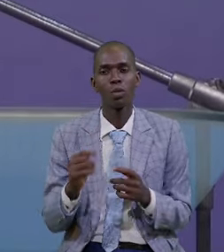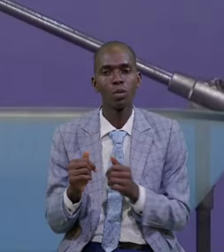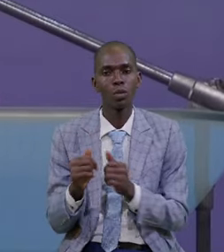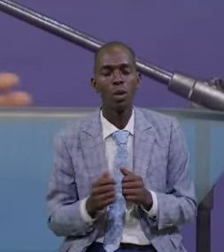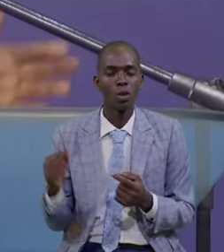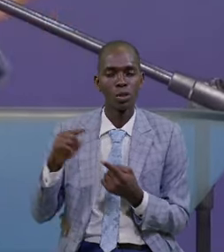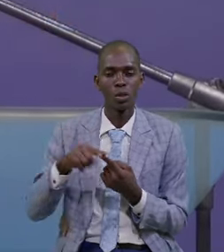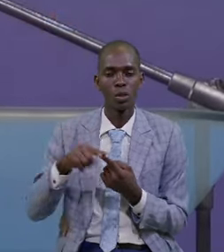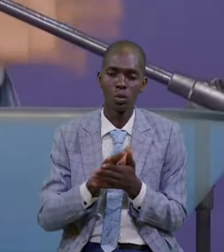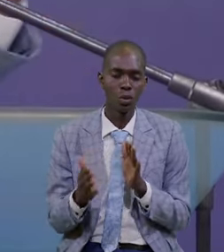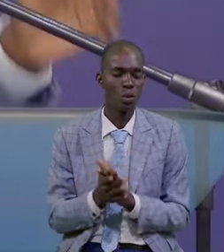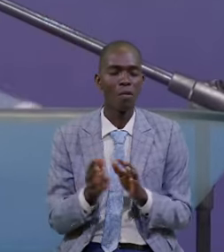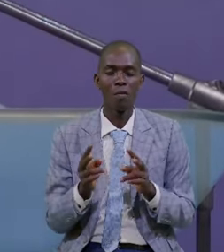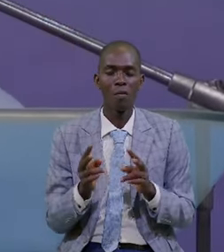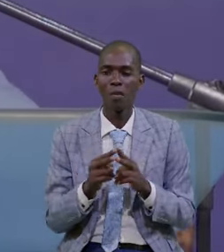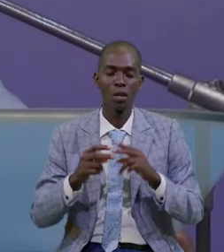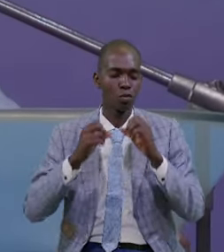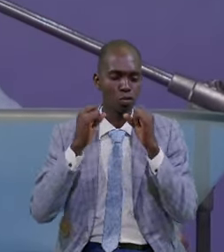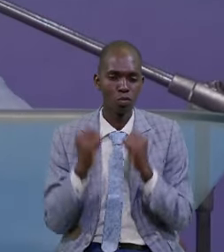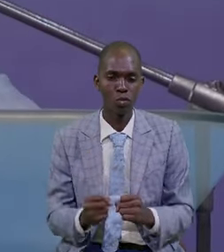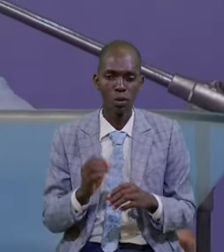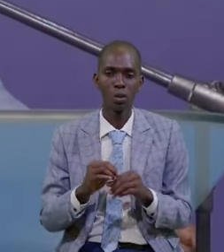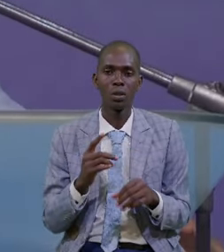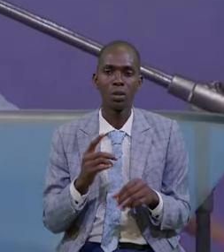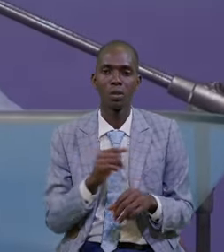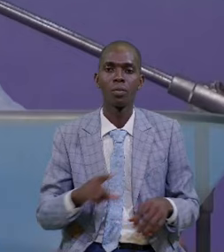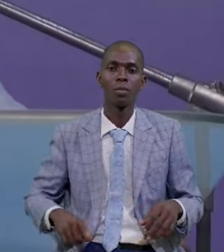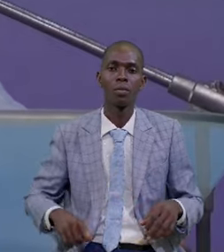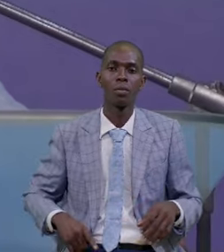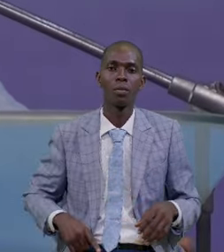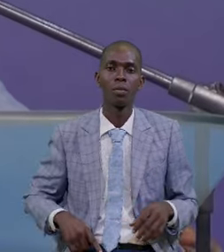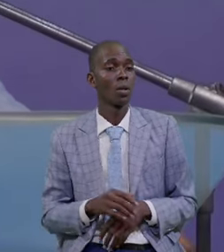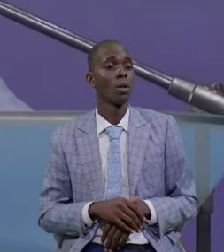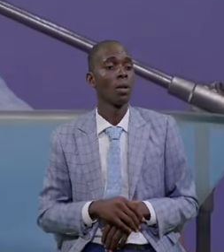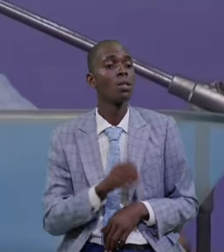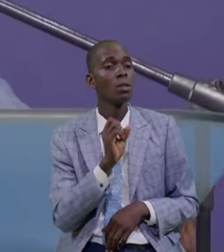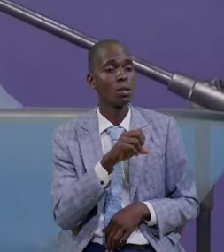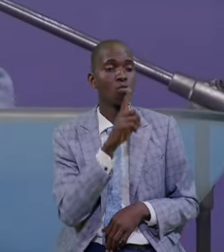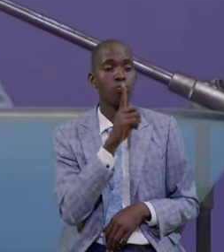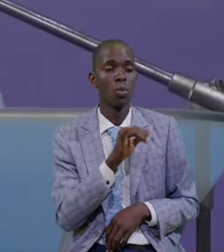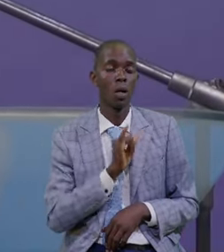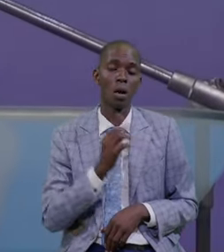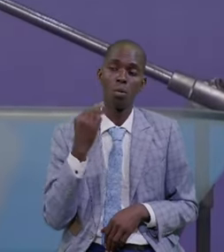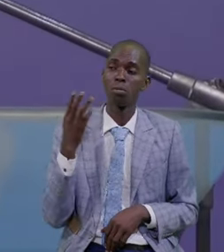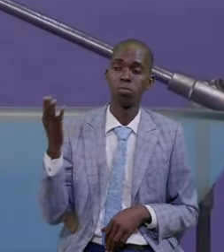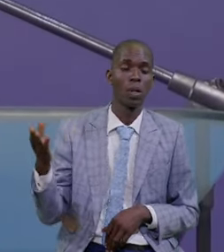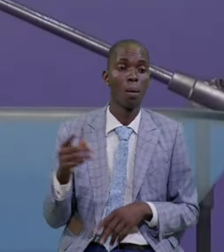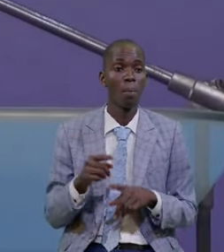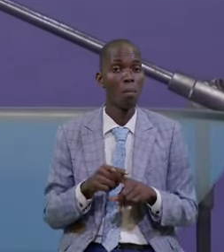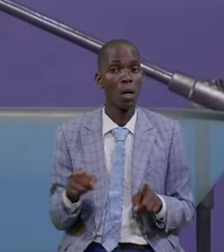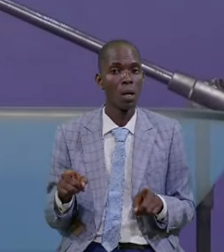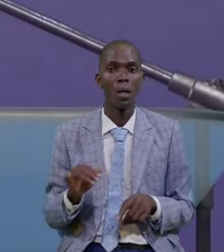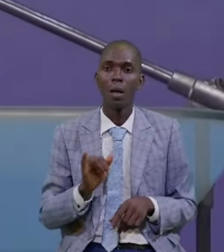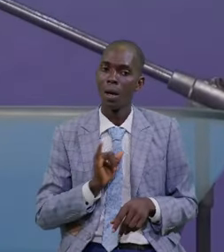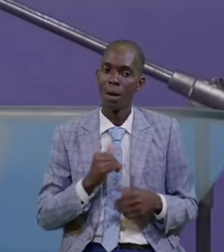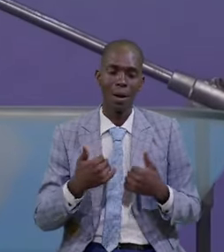become very steadfast in the Lord. Ah, yes, I was there. But you know, I have my own